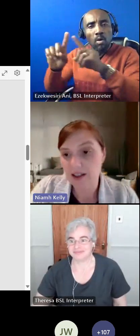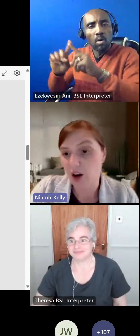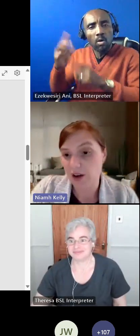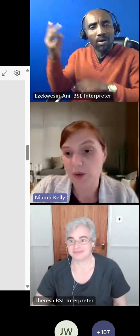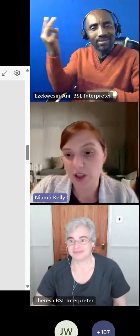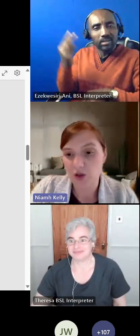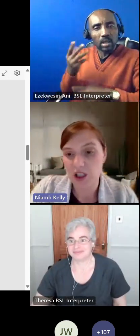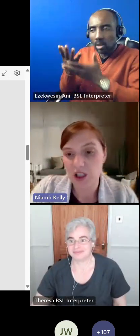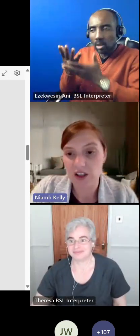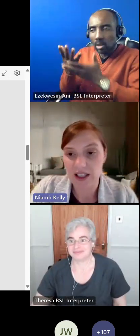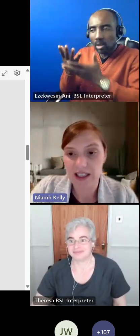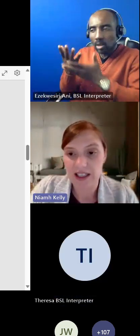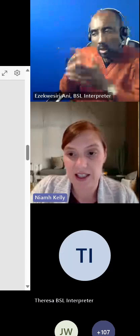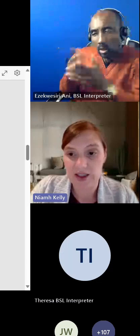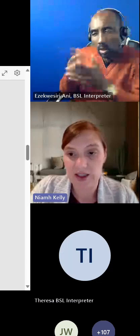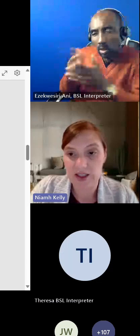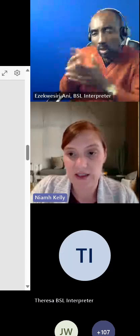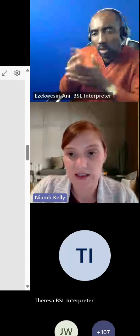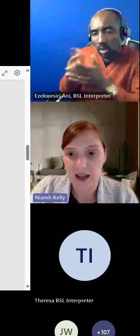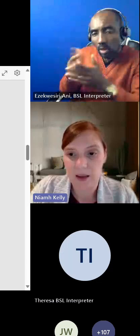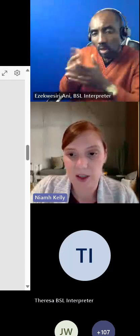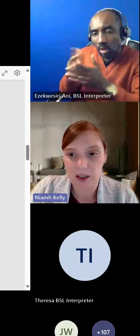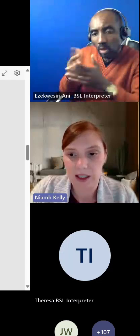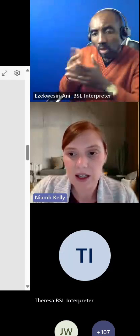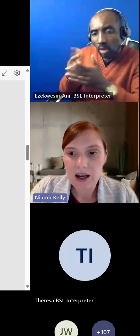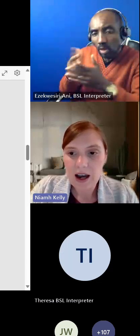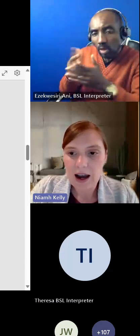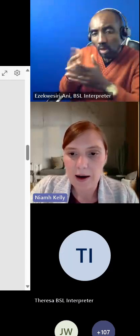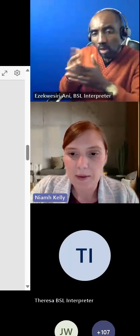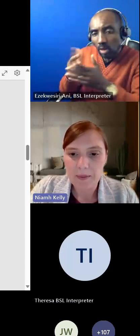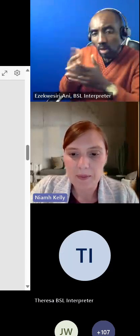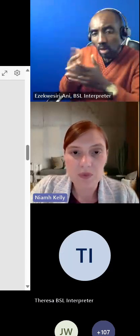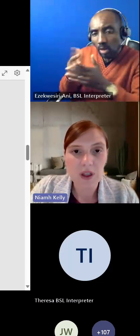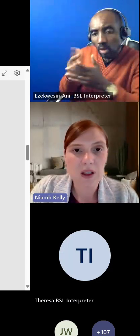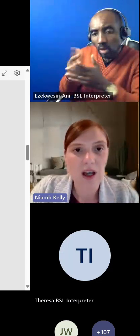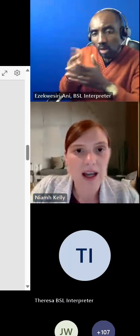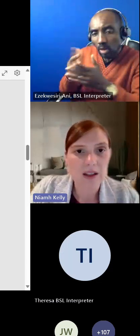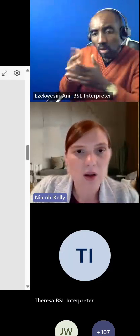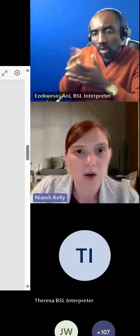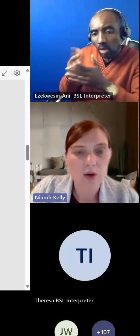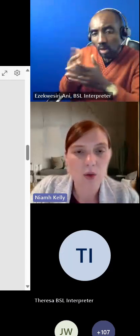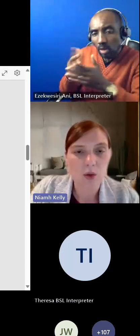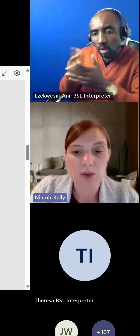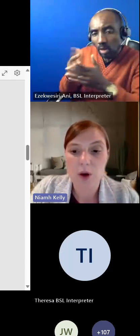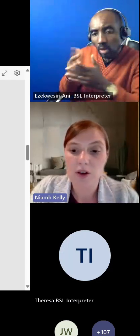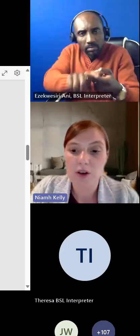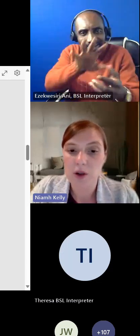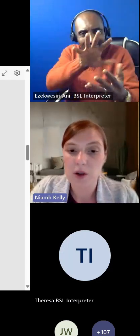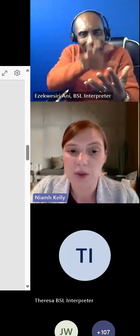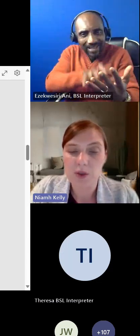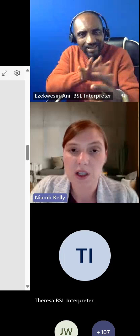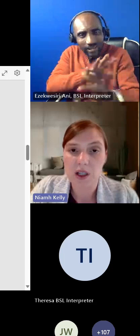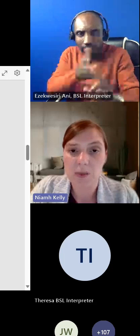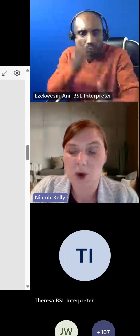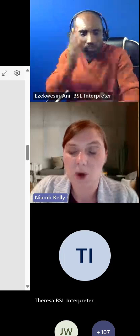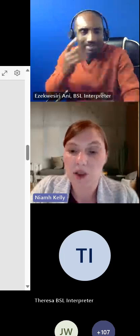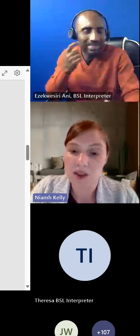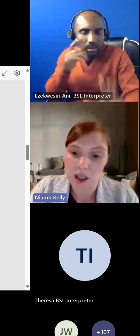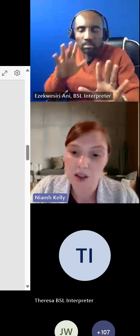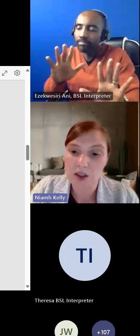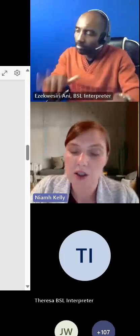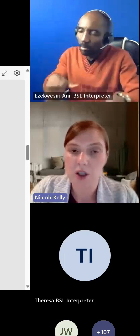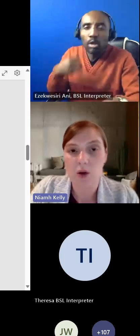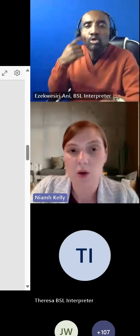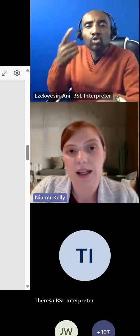Placeholder text is not read by screen readers either. Yes, absolutely. And so tomorrow we're going to be speaking more